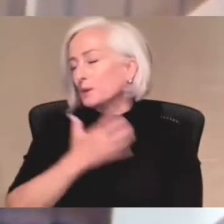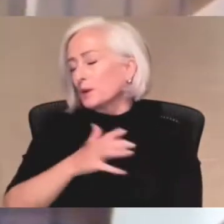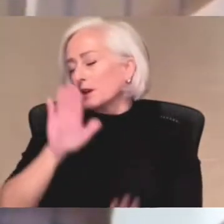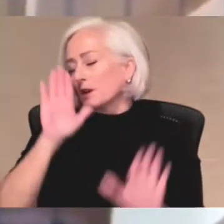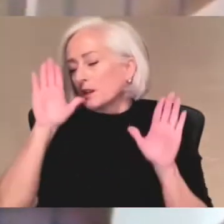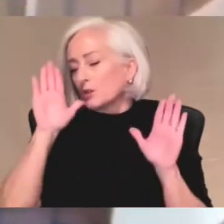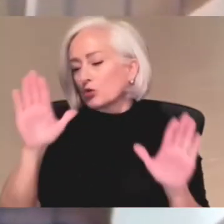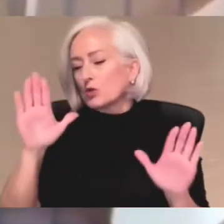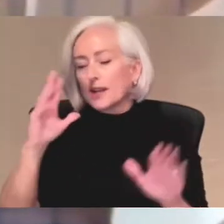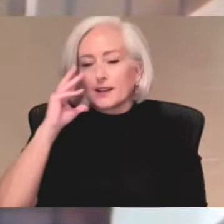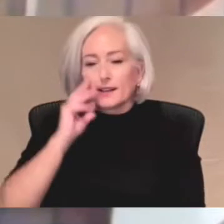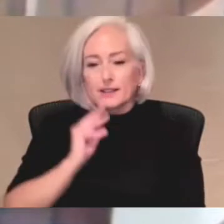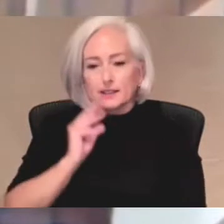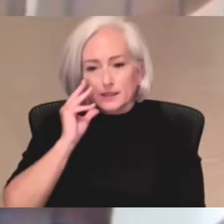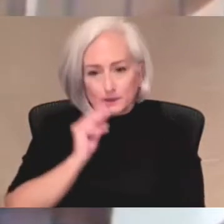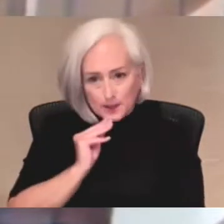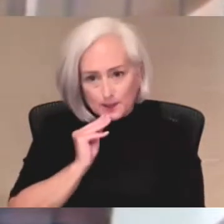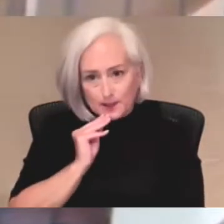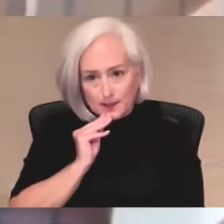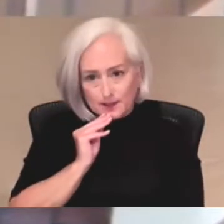was